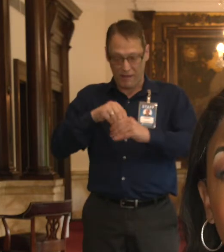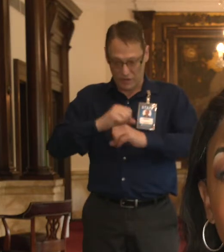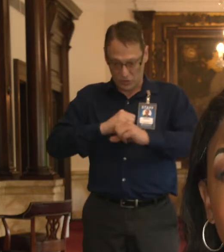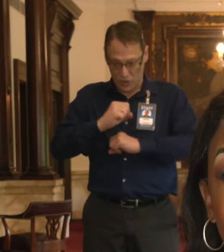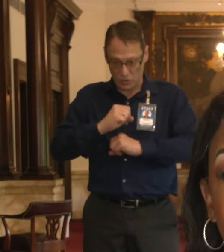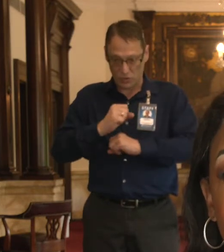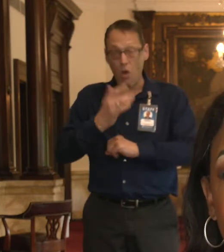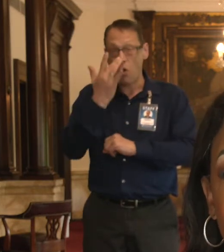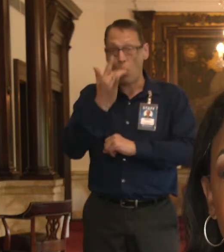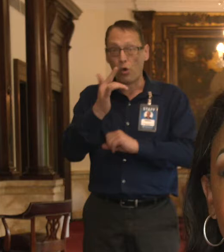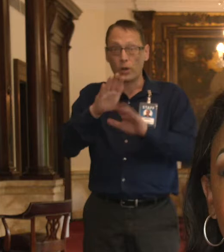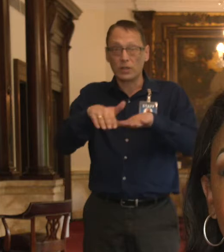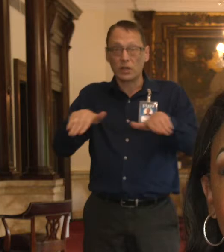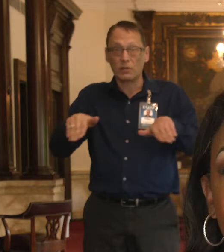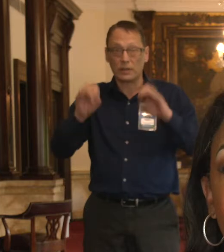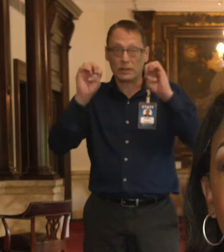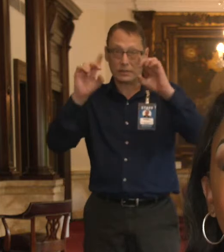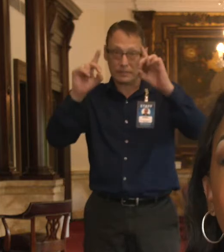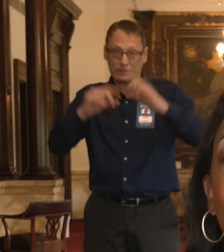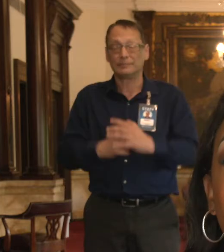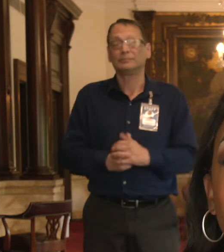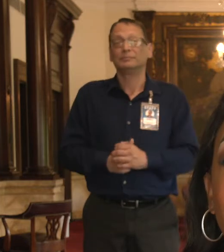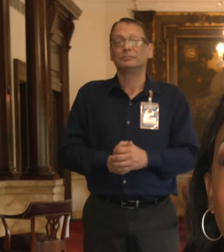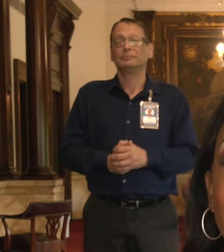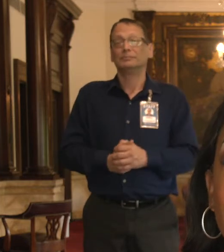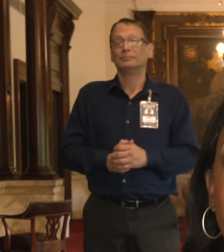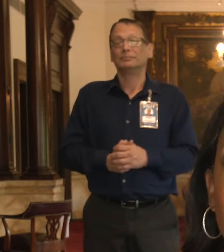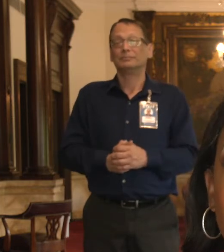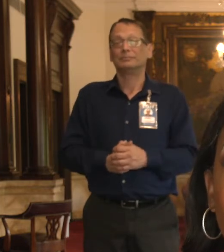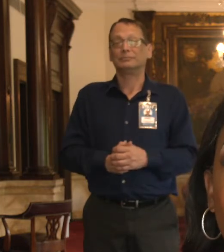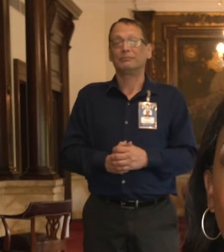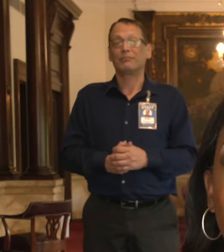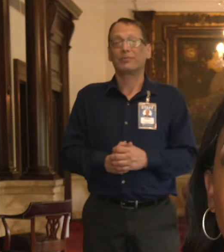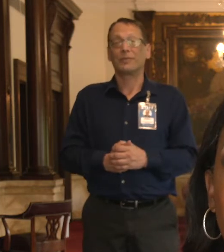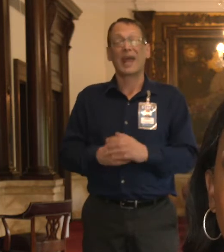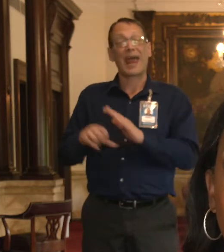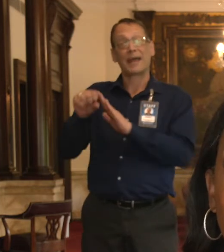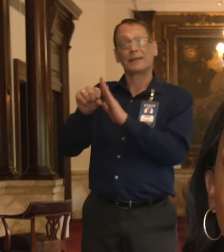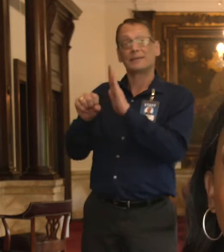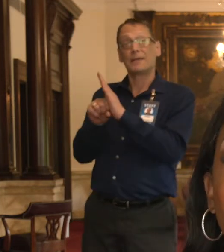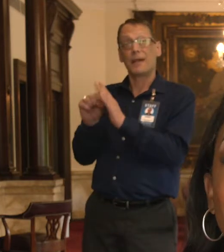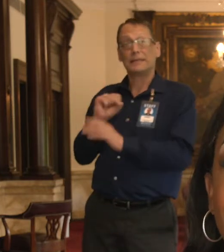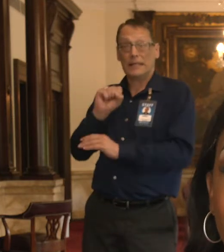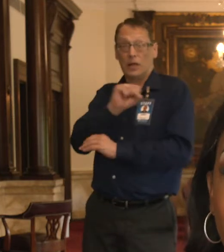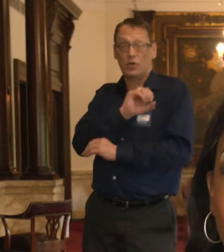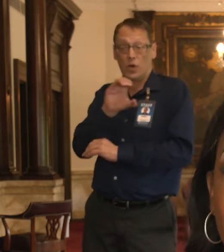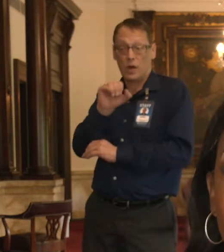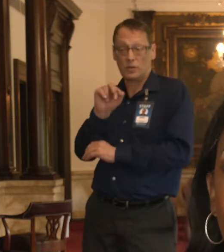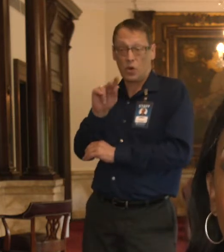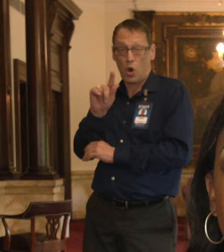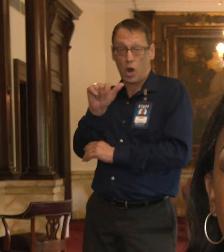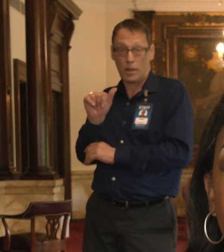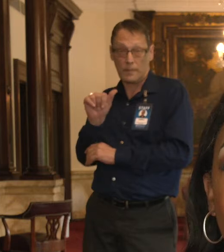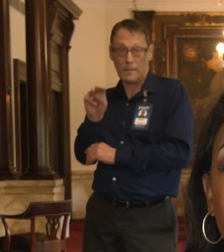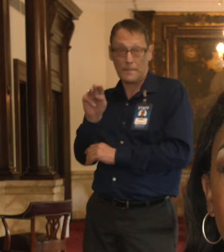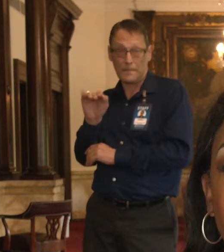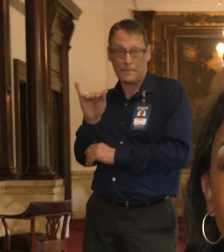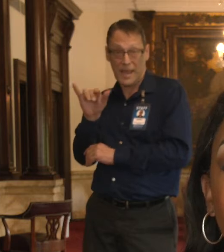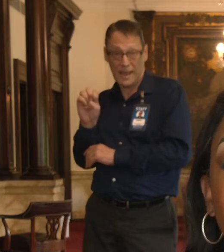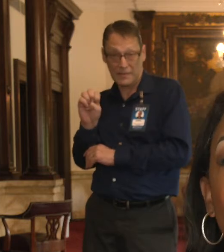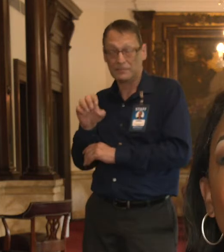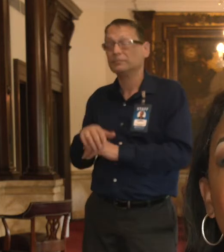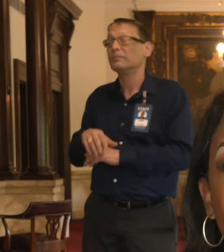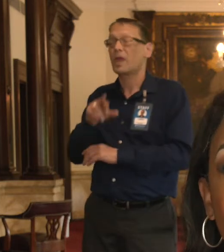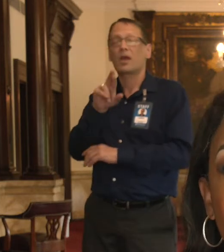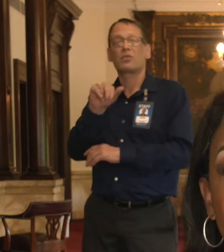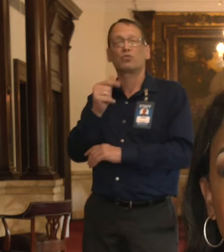early childhood education. I want to thank State Senator Carla May and State Representative Rasheen Aldridge